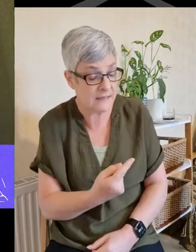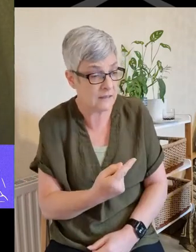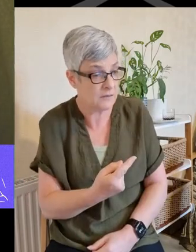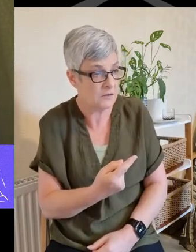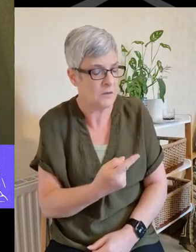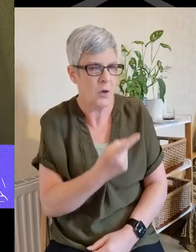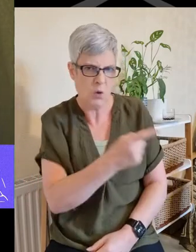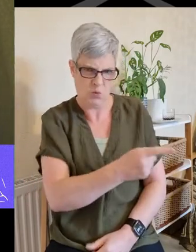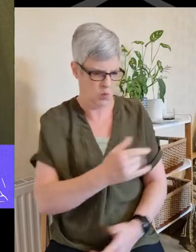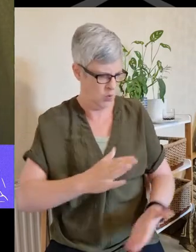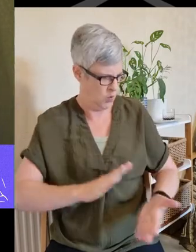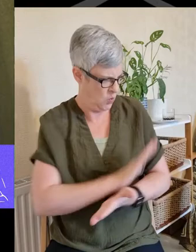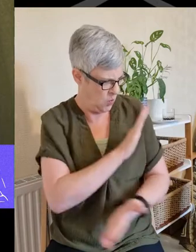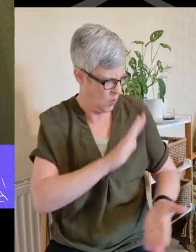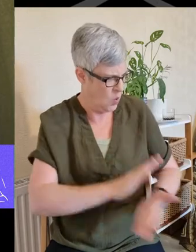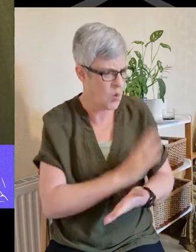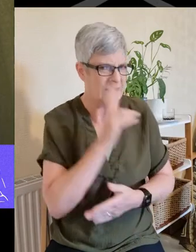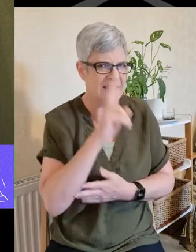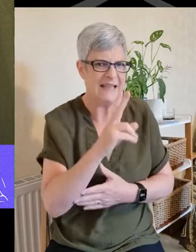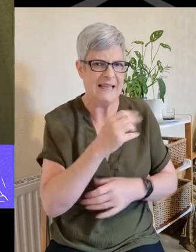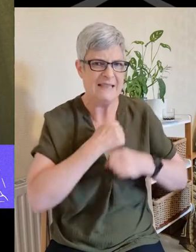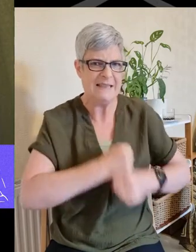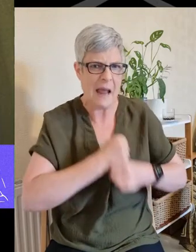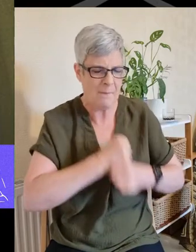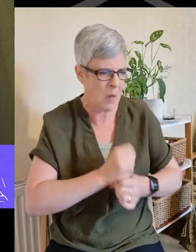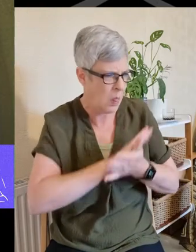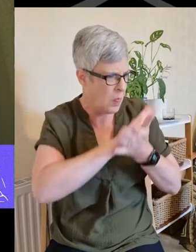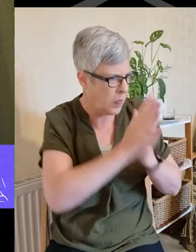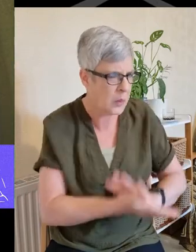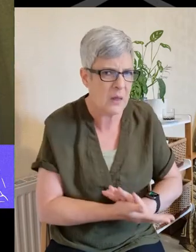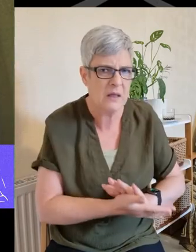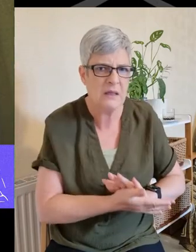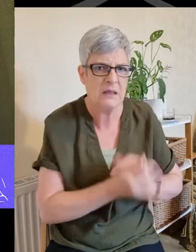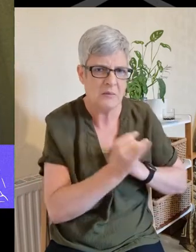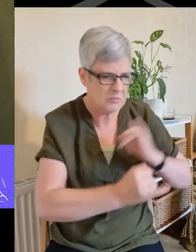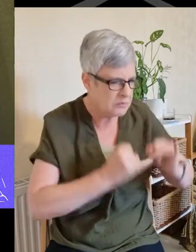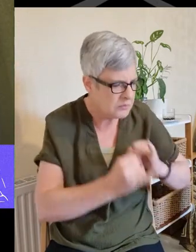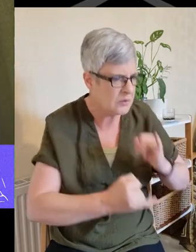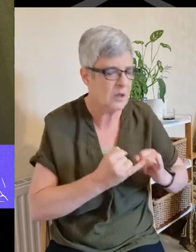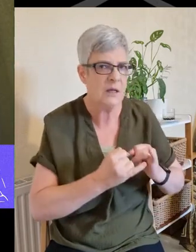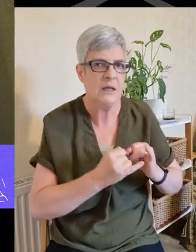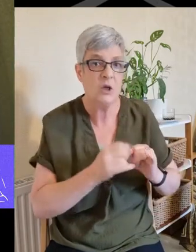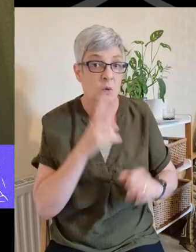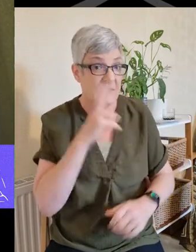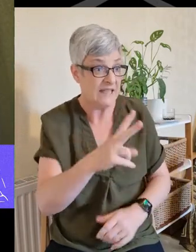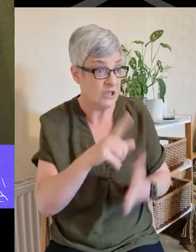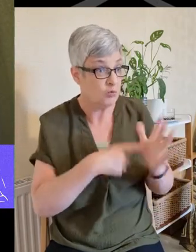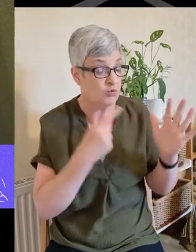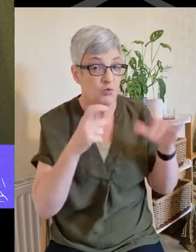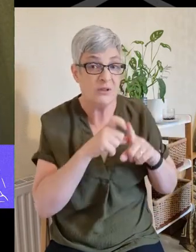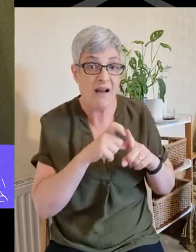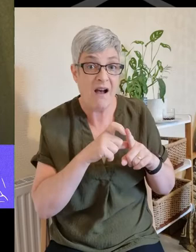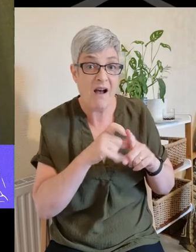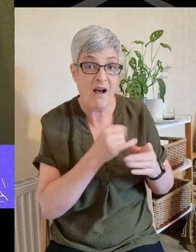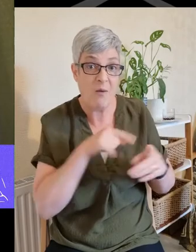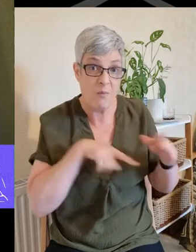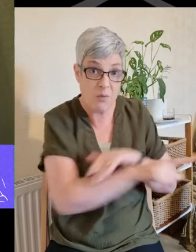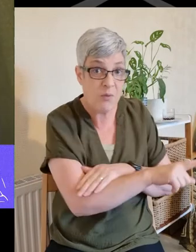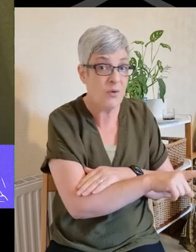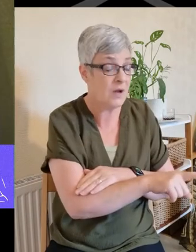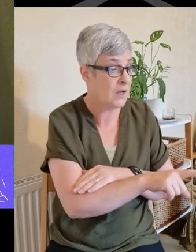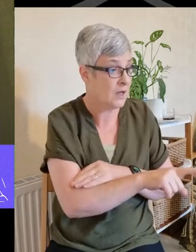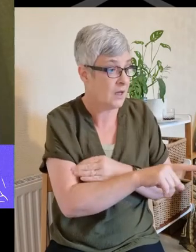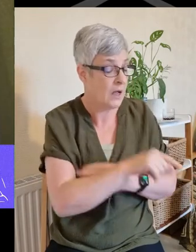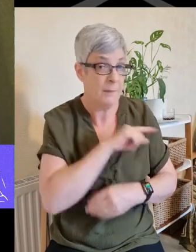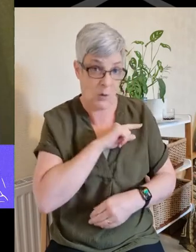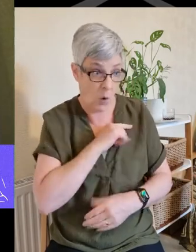You were delighted to see my temple profaned, to see the people of Judah go into exile.